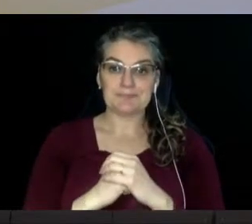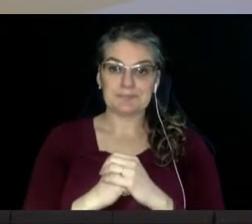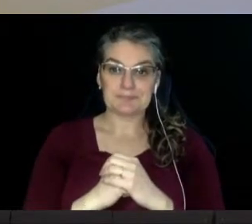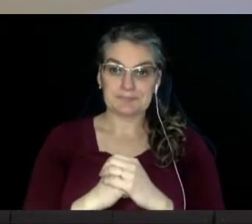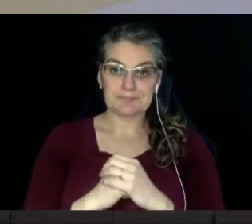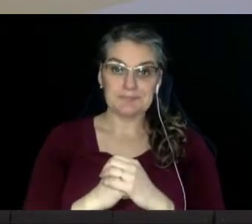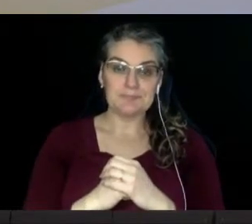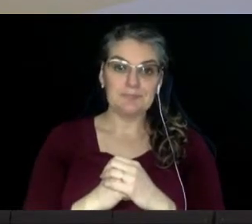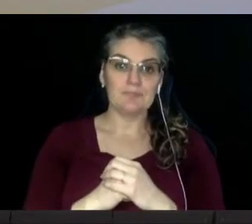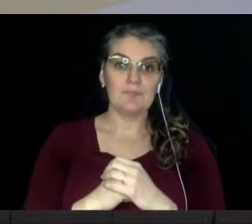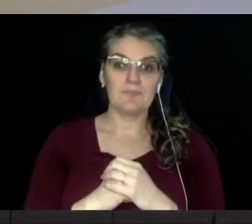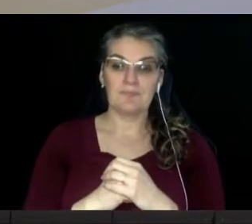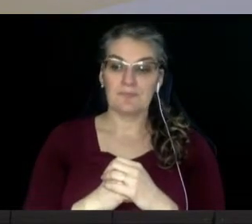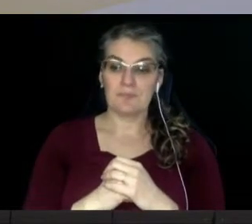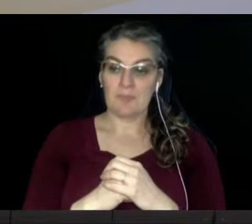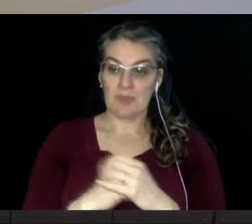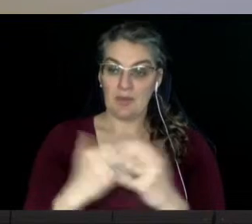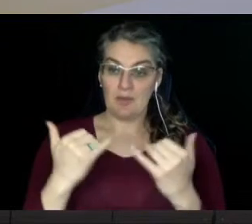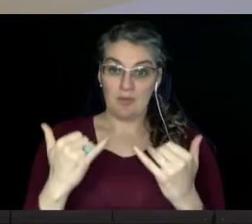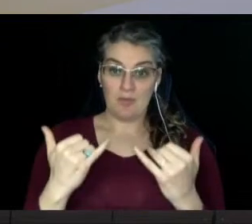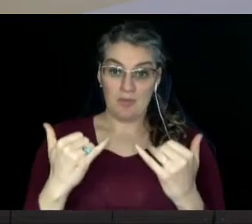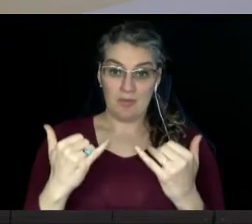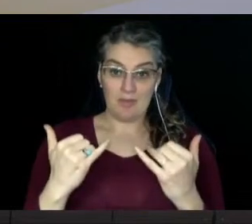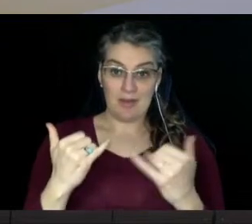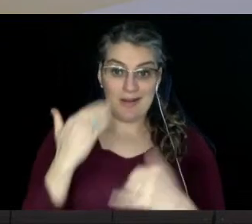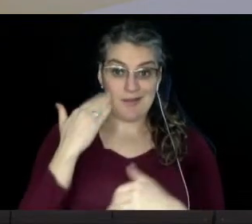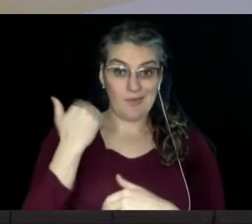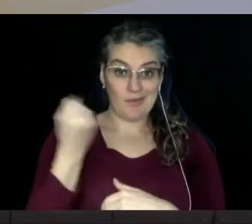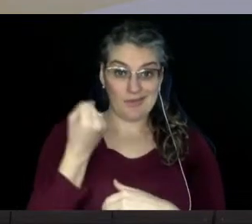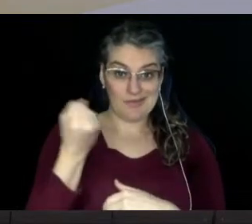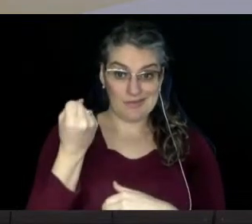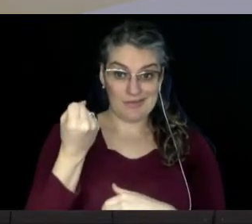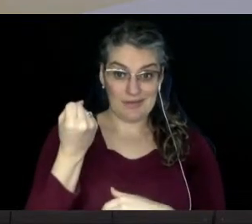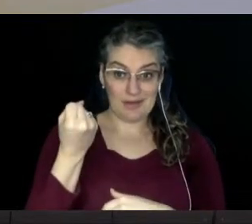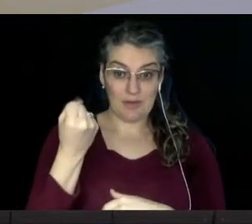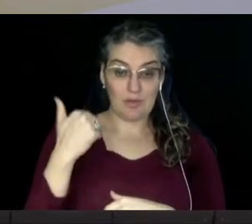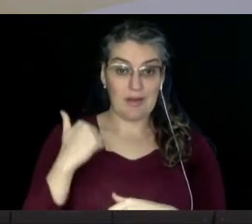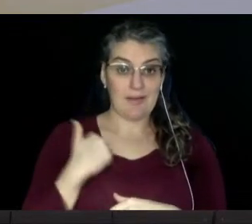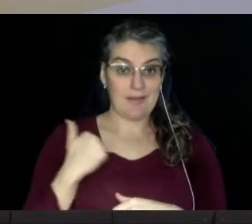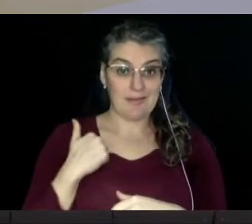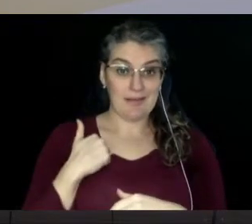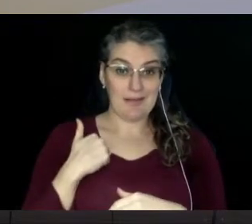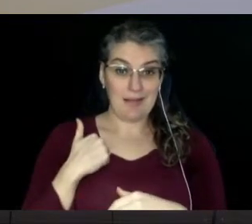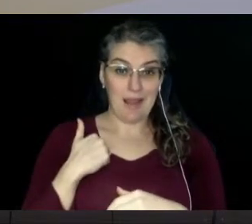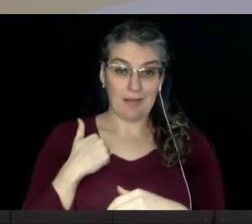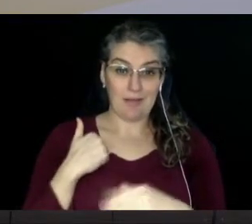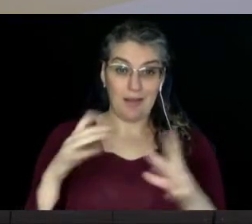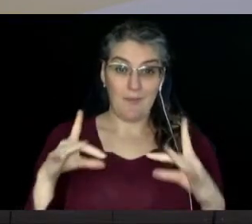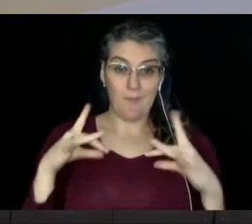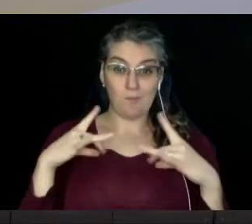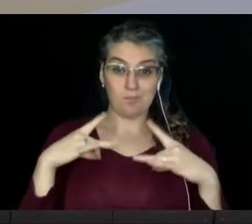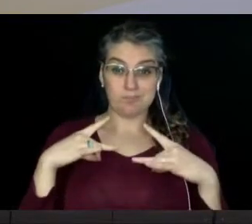Canada surpassed the 1 million case mark on Saturday, and as of yesterday, there are